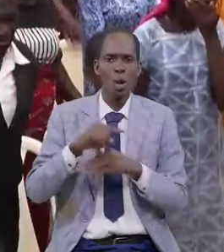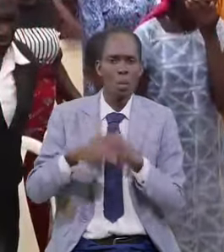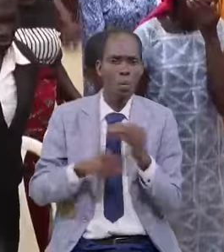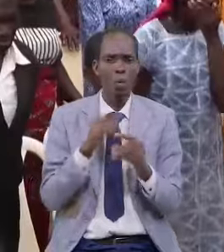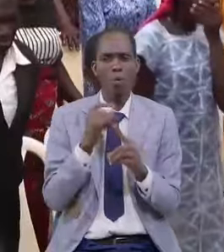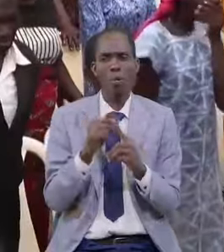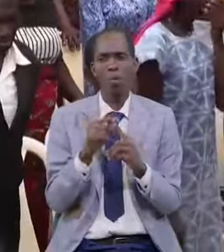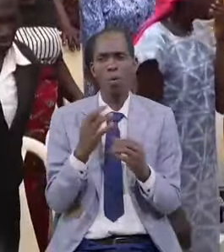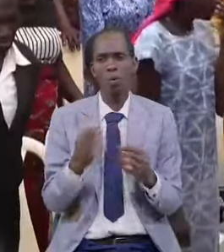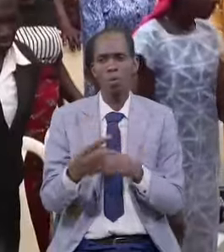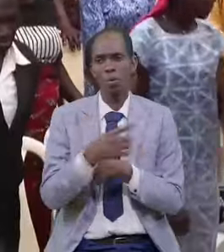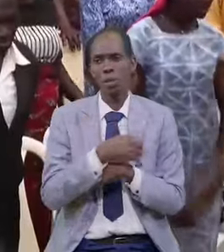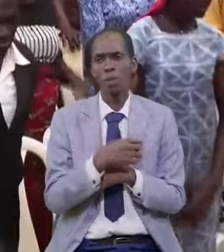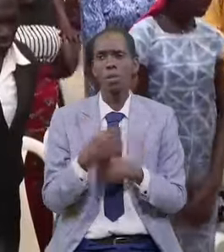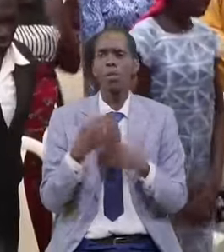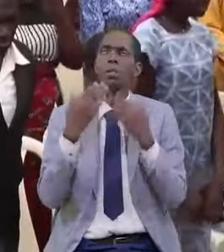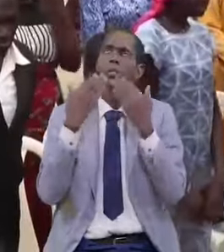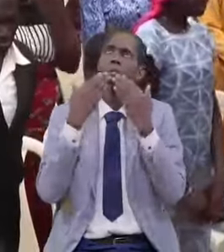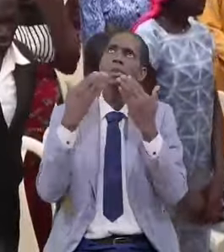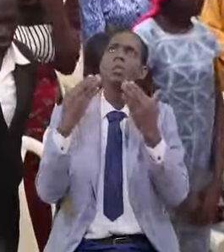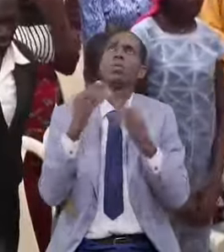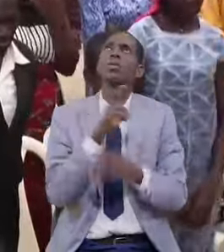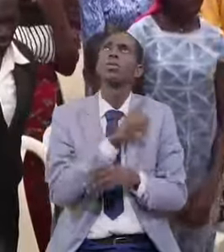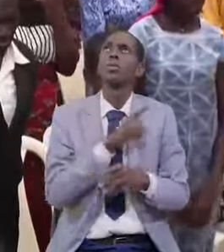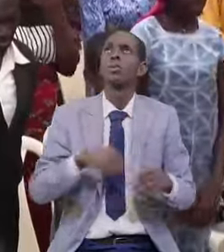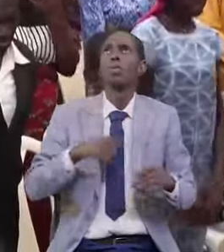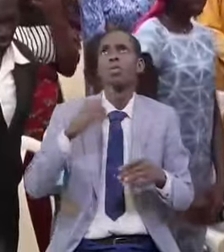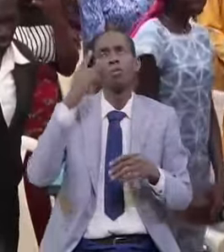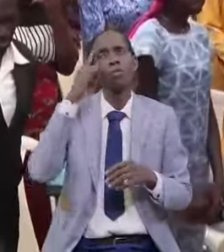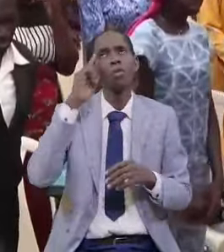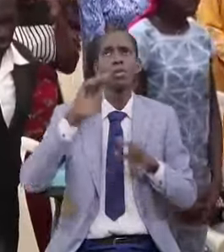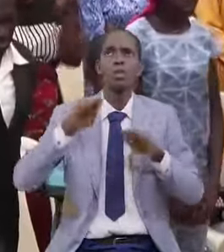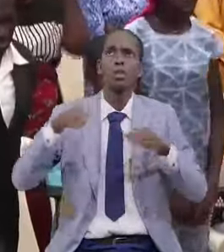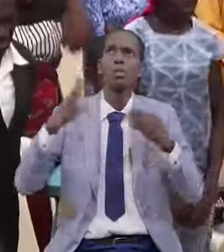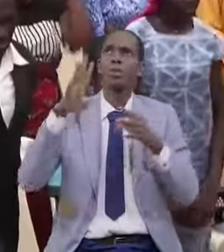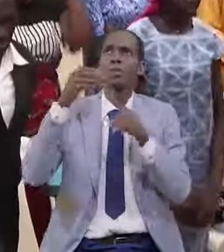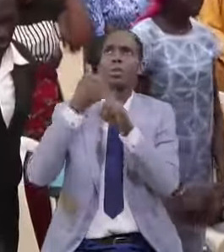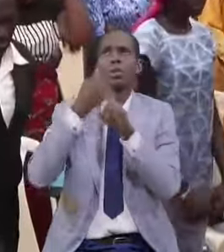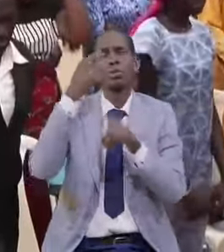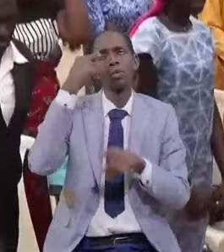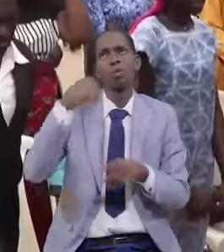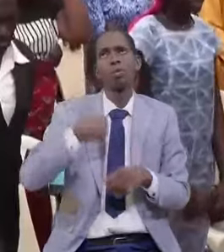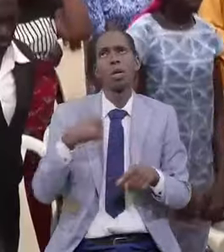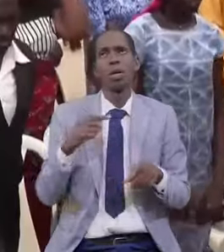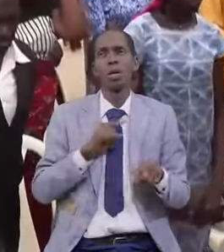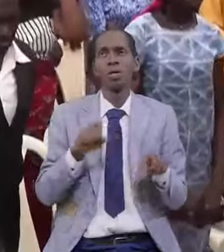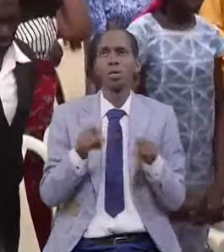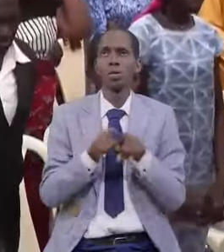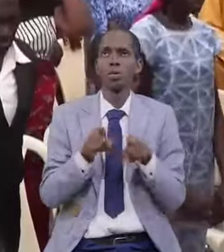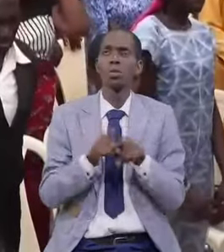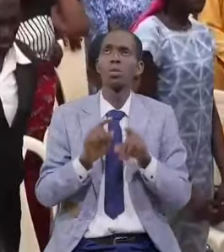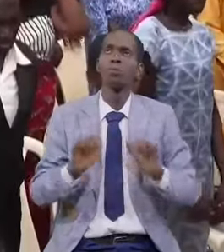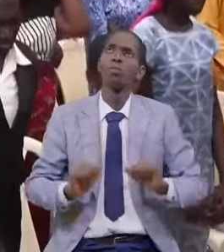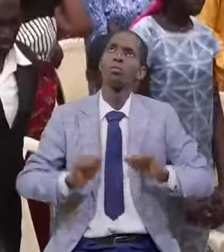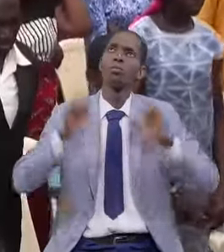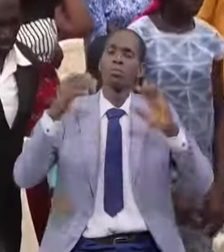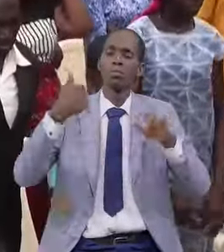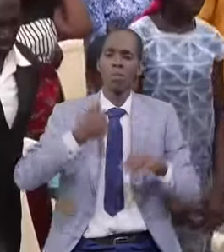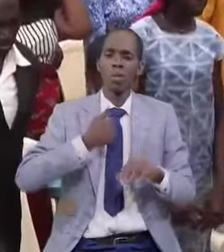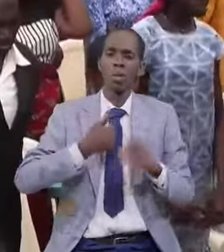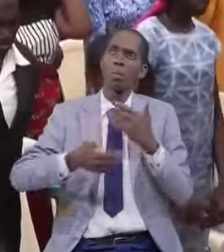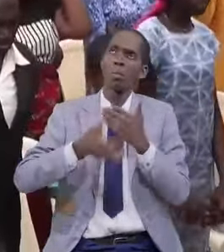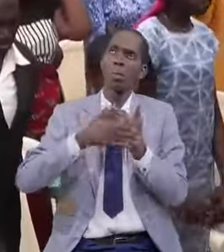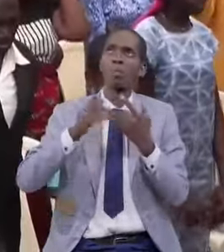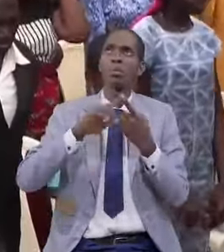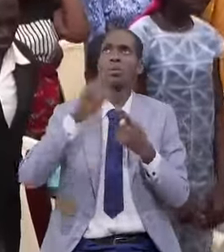sacrifice for me I give myself to you I give myself to your Shepherd I